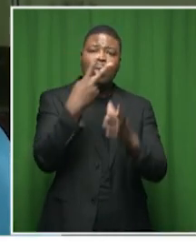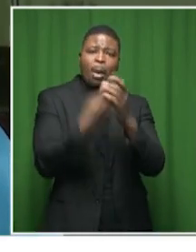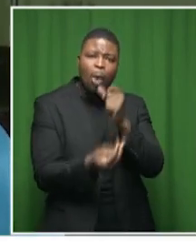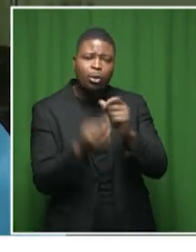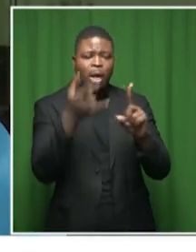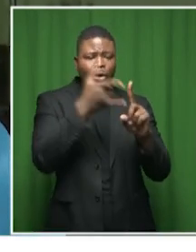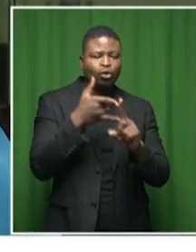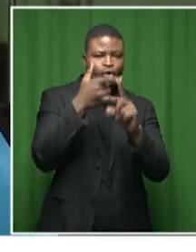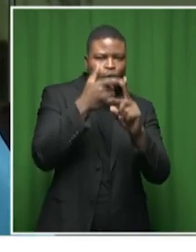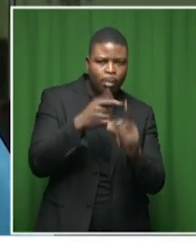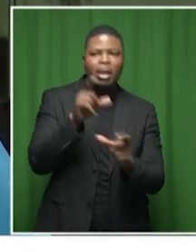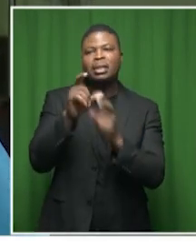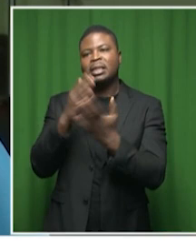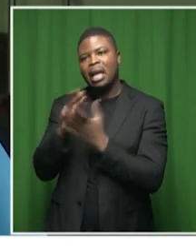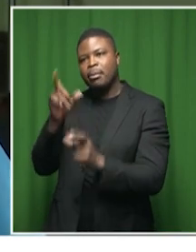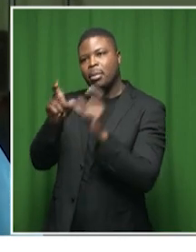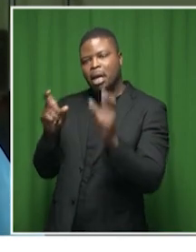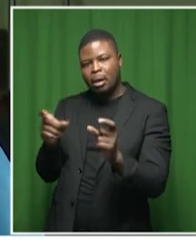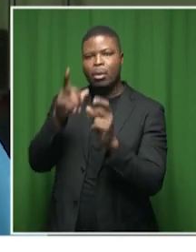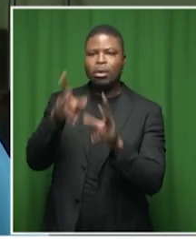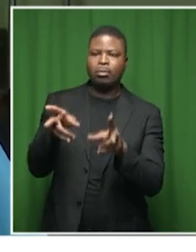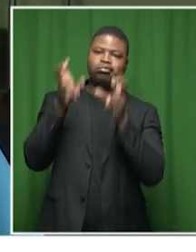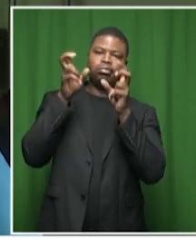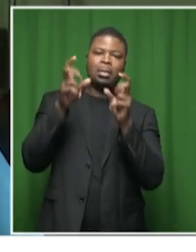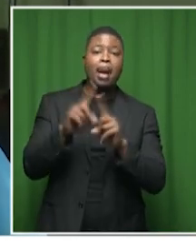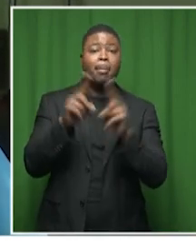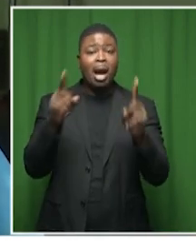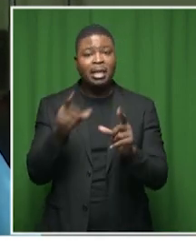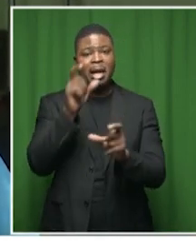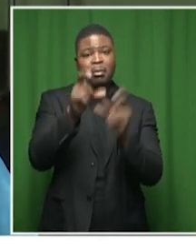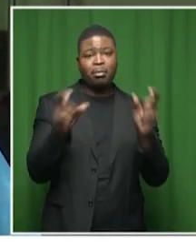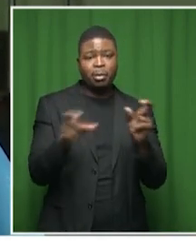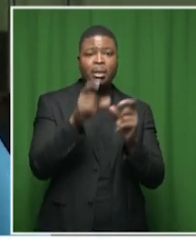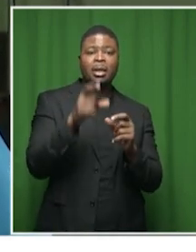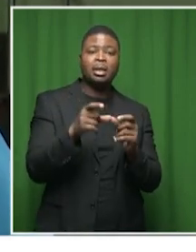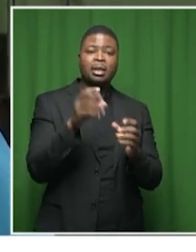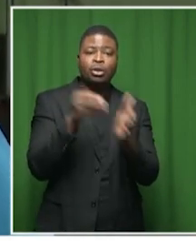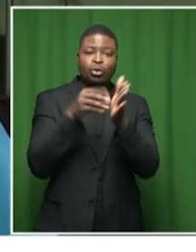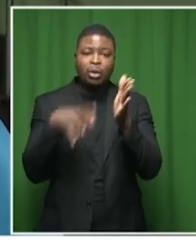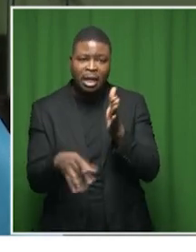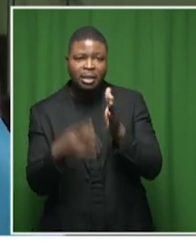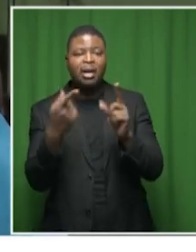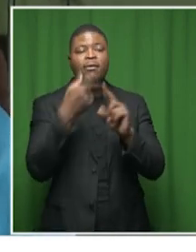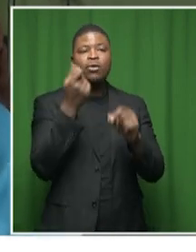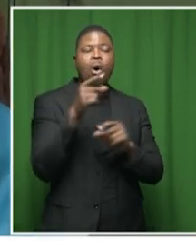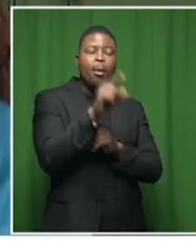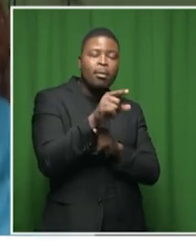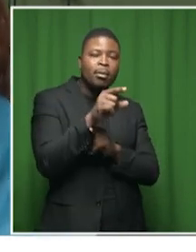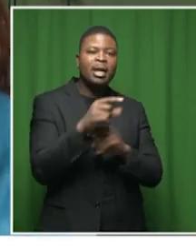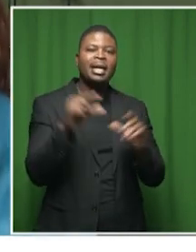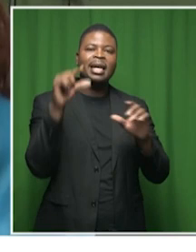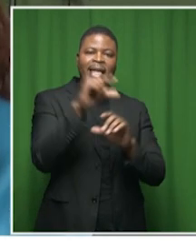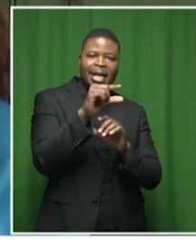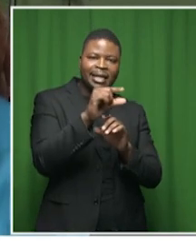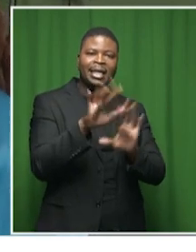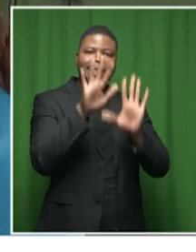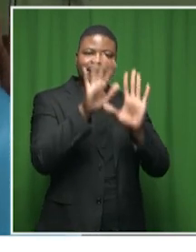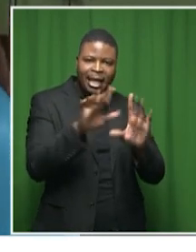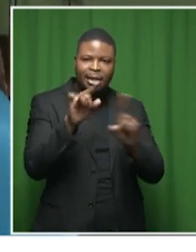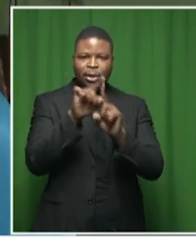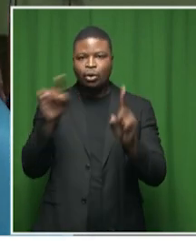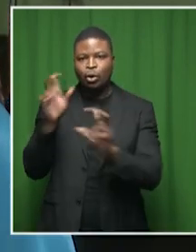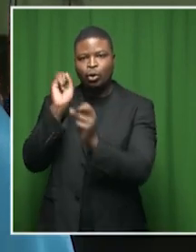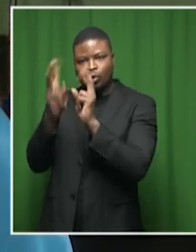expo itself is open to grade 10 to 12 and TVET colleges and unemployed graduates, because we want